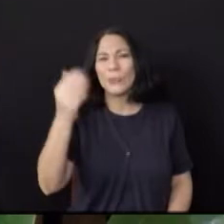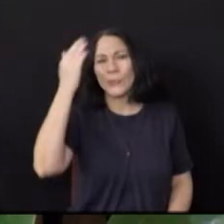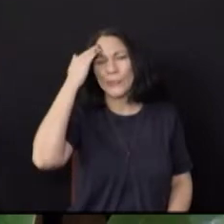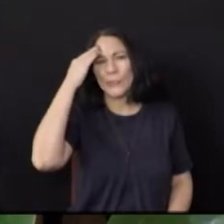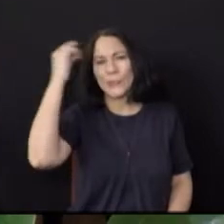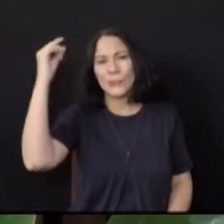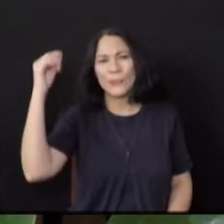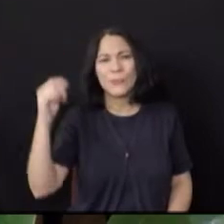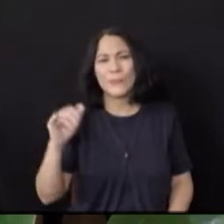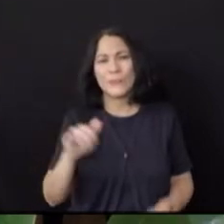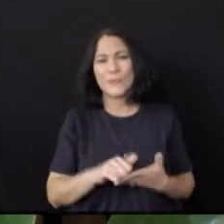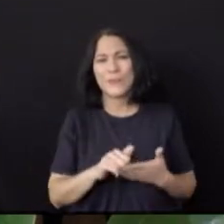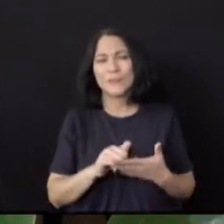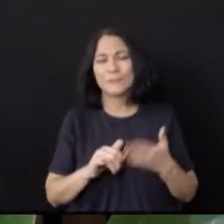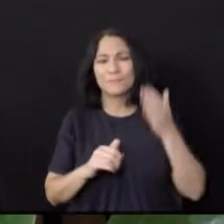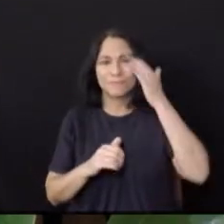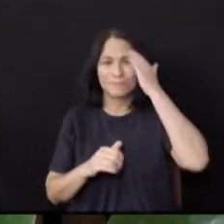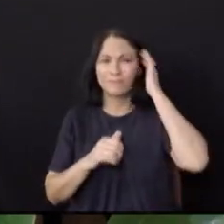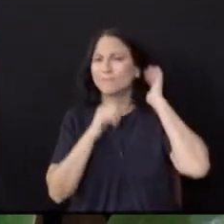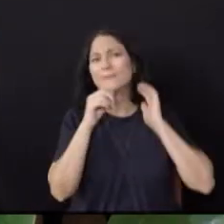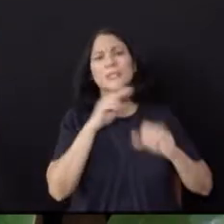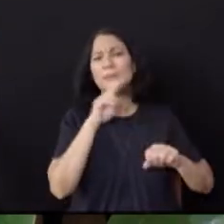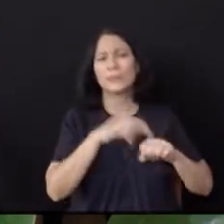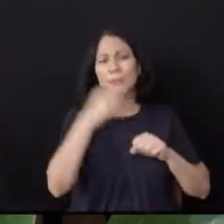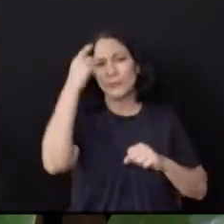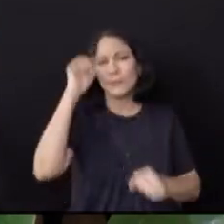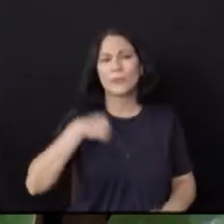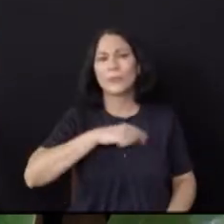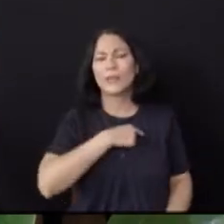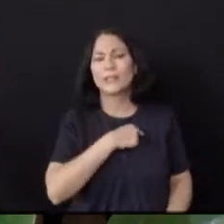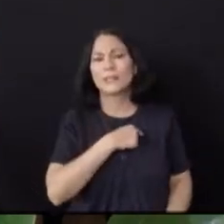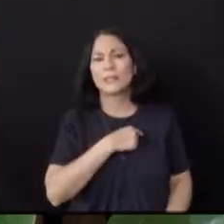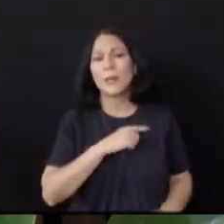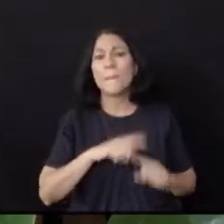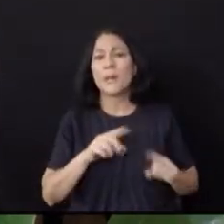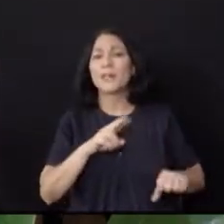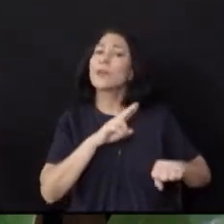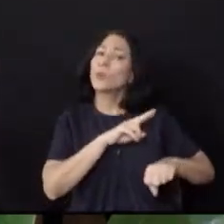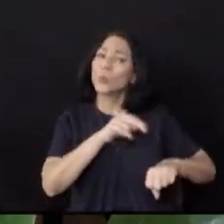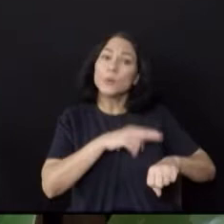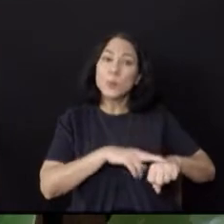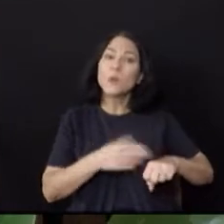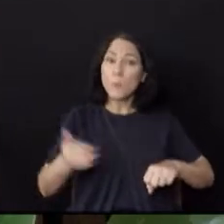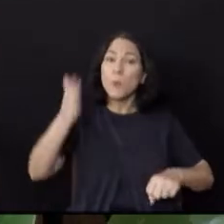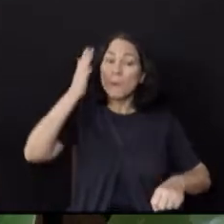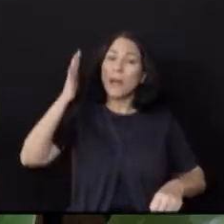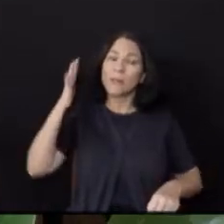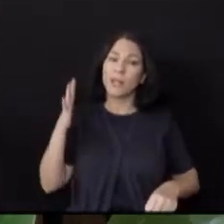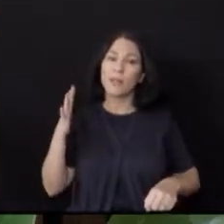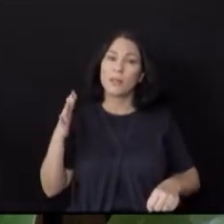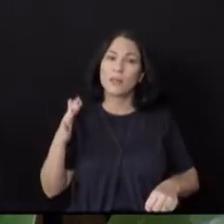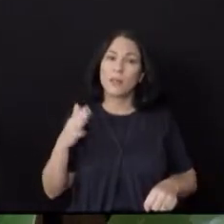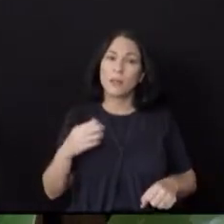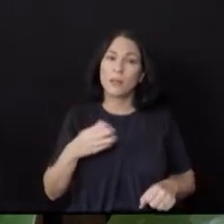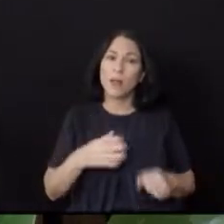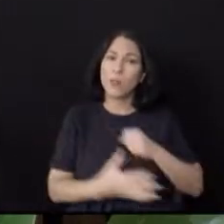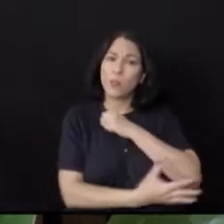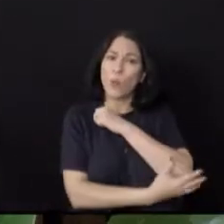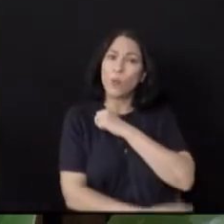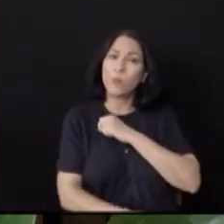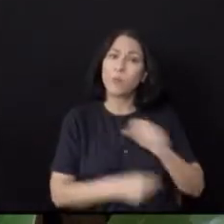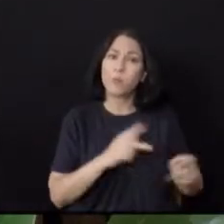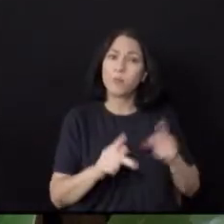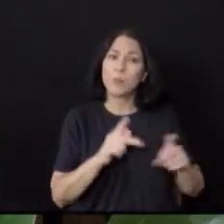Empire, it was very much normative. In fact, those poor folks couldn't imagine a world